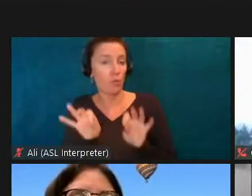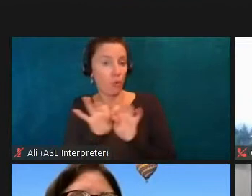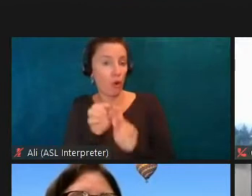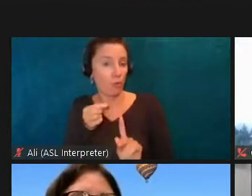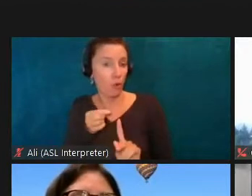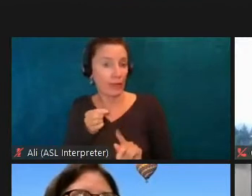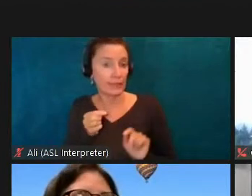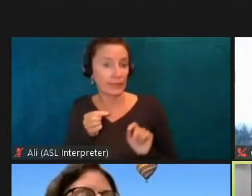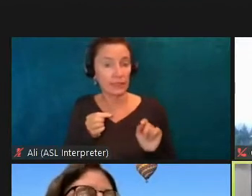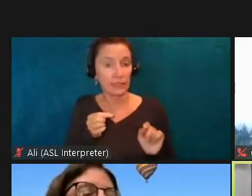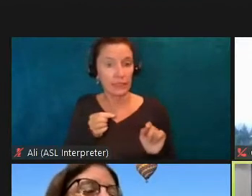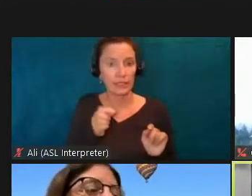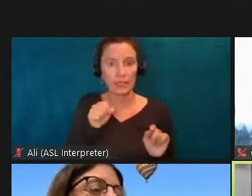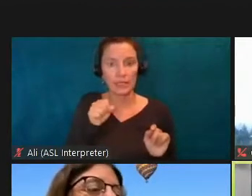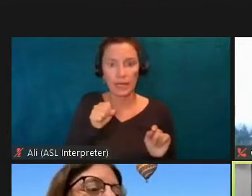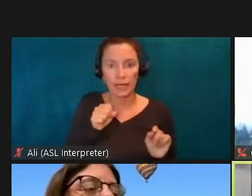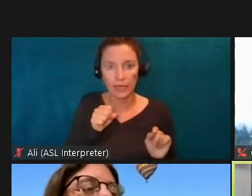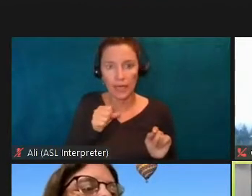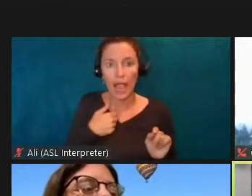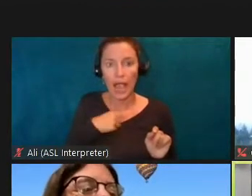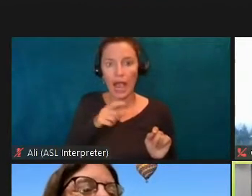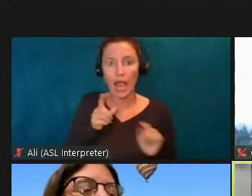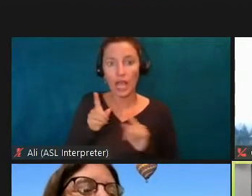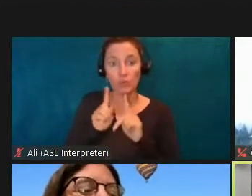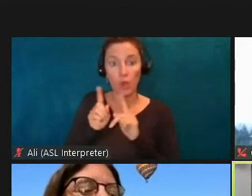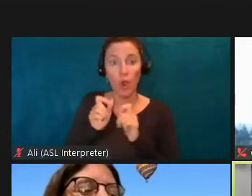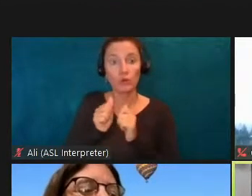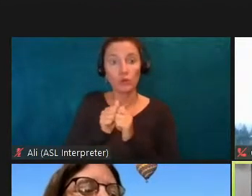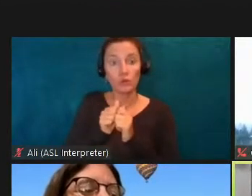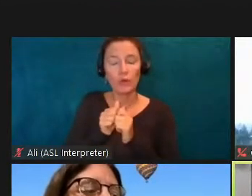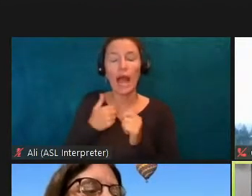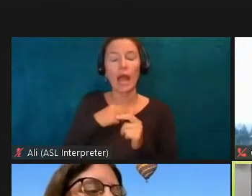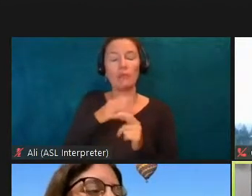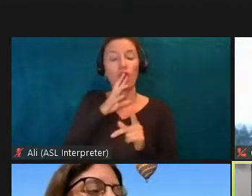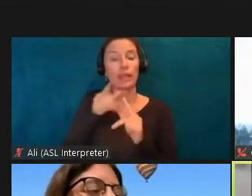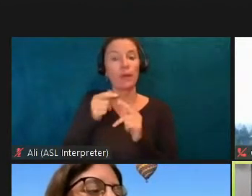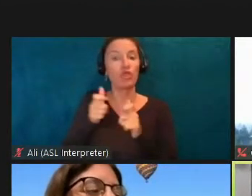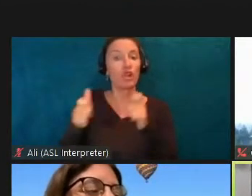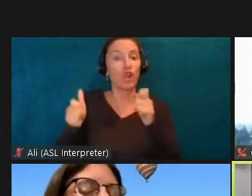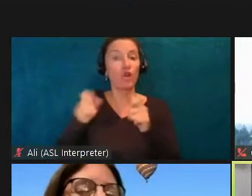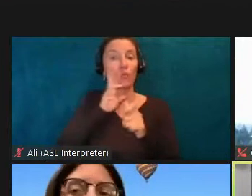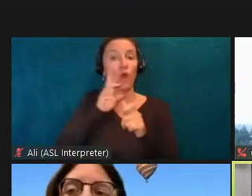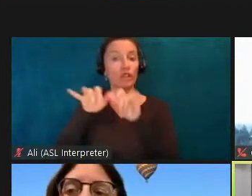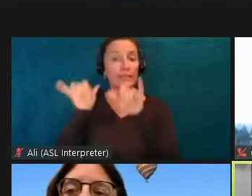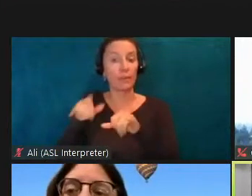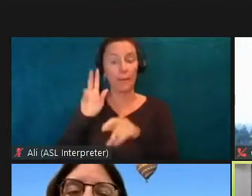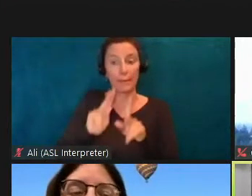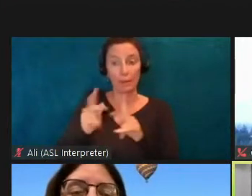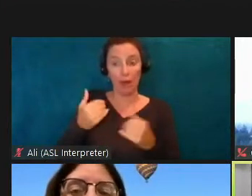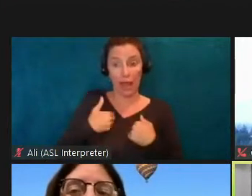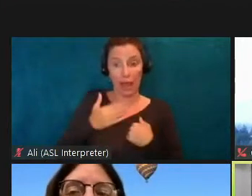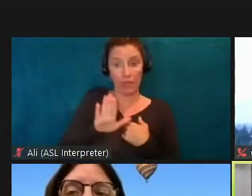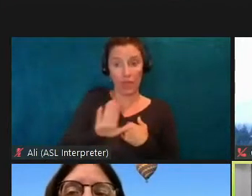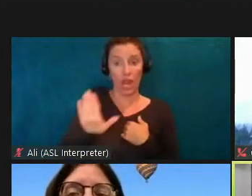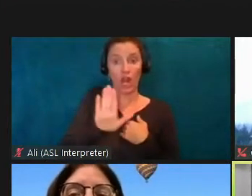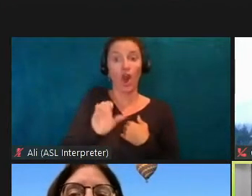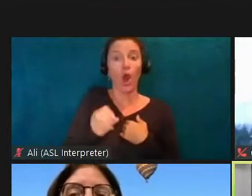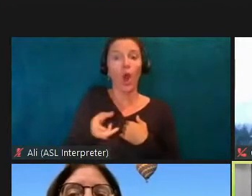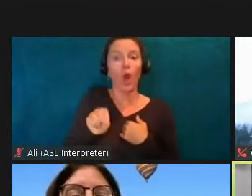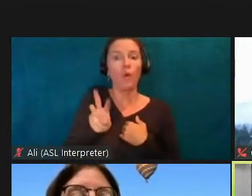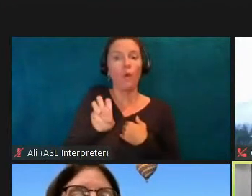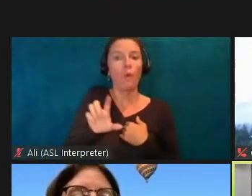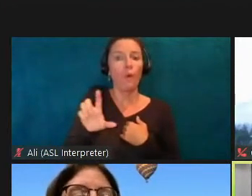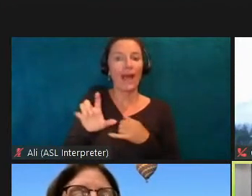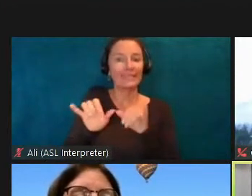point. Absolutely. I spoke to the larger water systems, but if people live on their own property with their own well system,